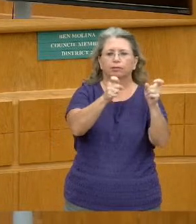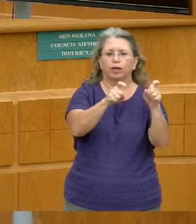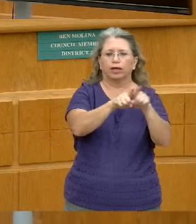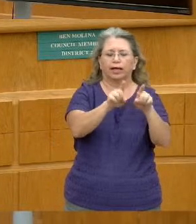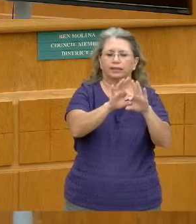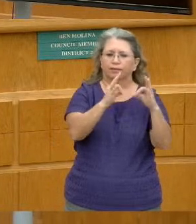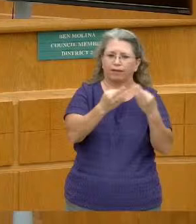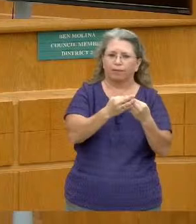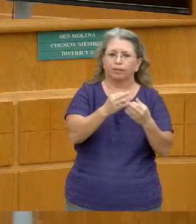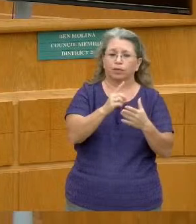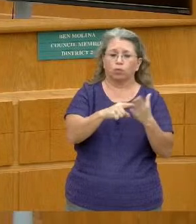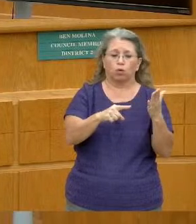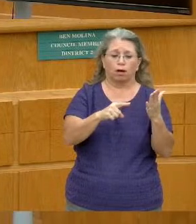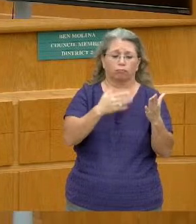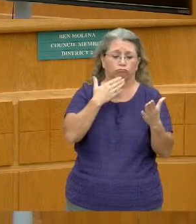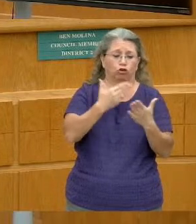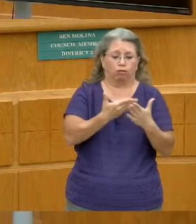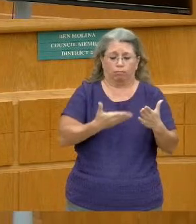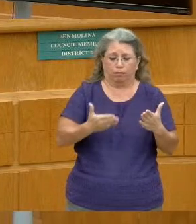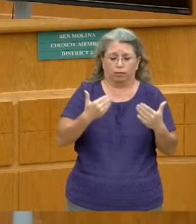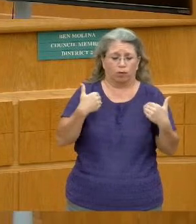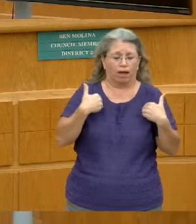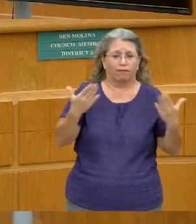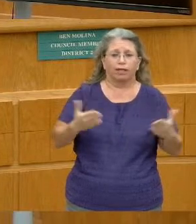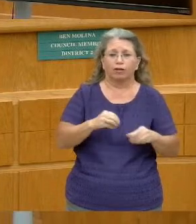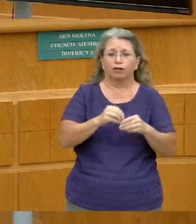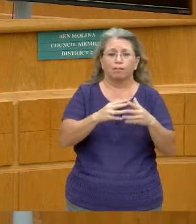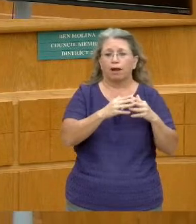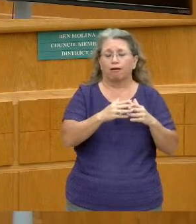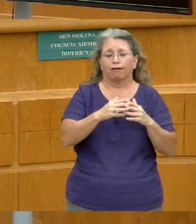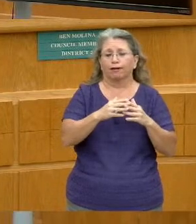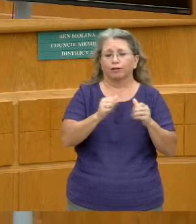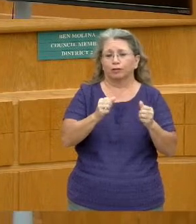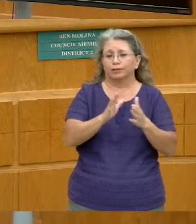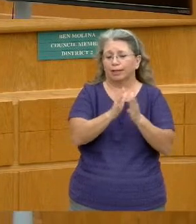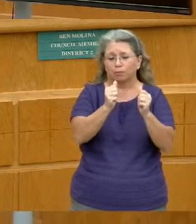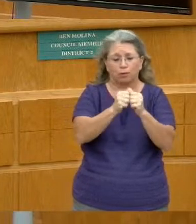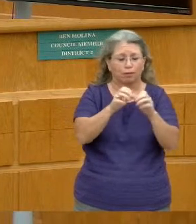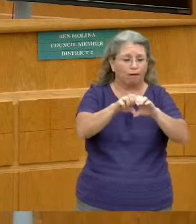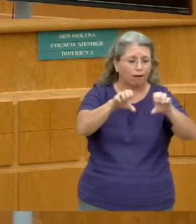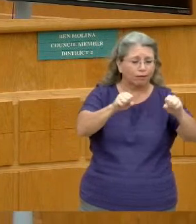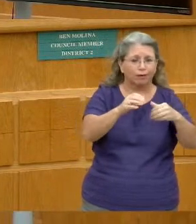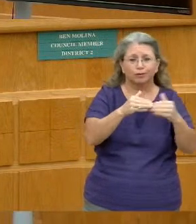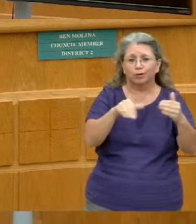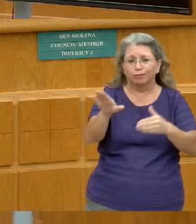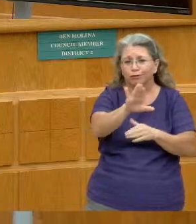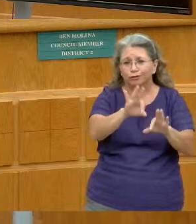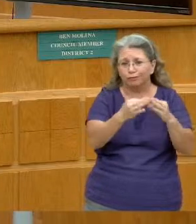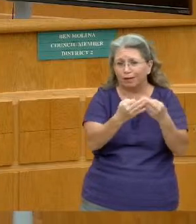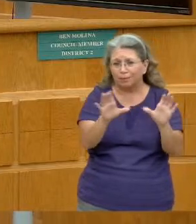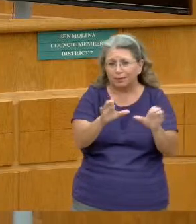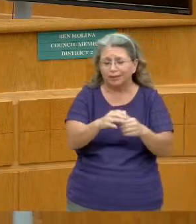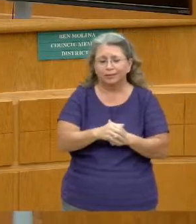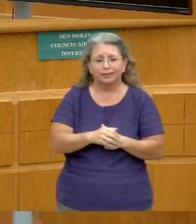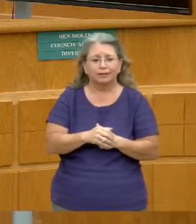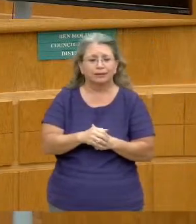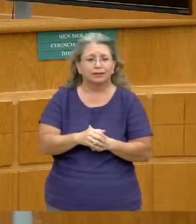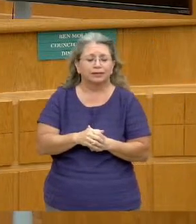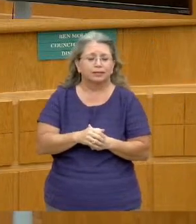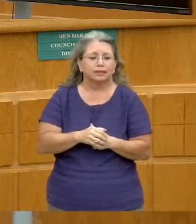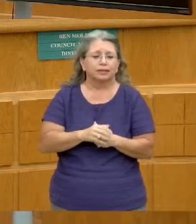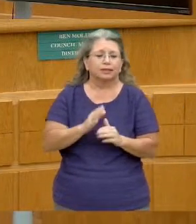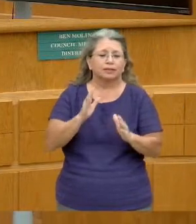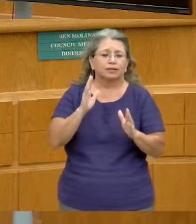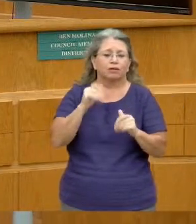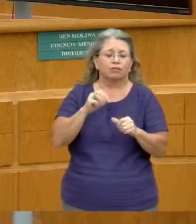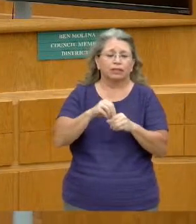goodness of what we have in America, cook our hot dogs or whatever we do with family. And at some point in the future, those